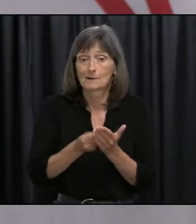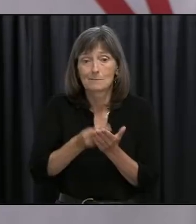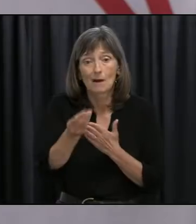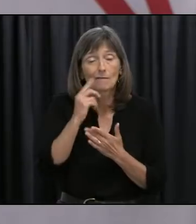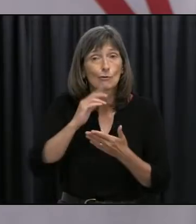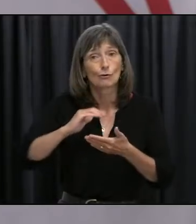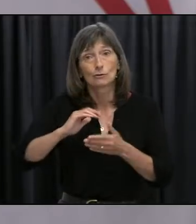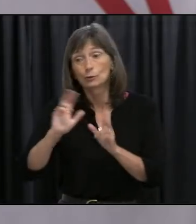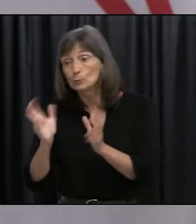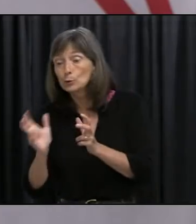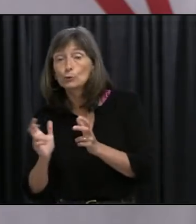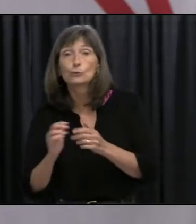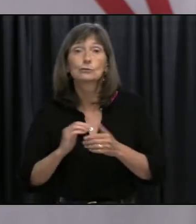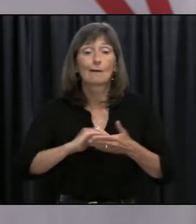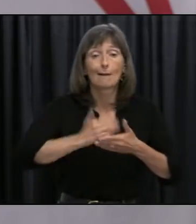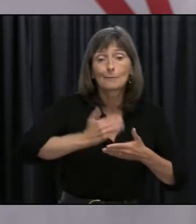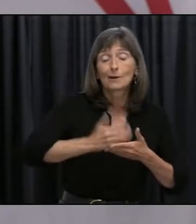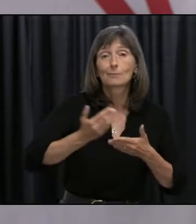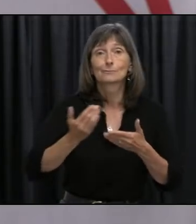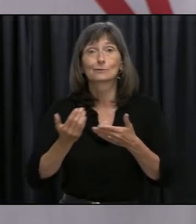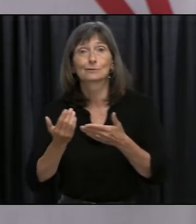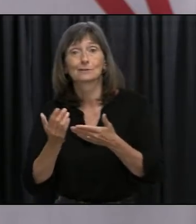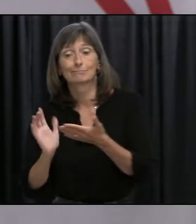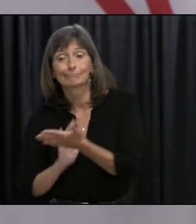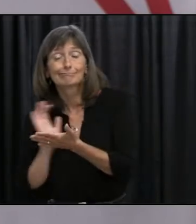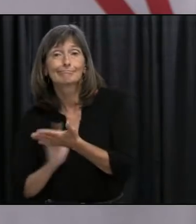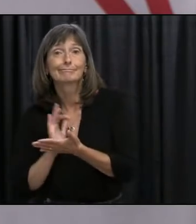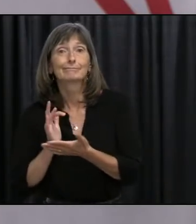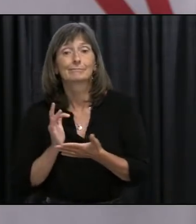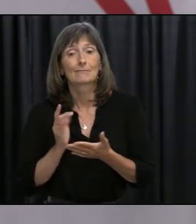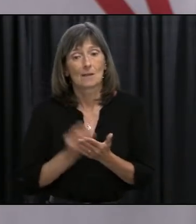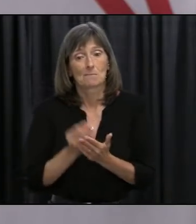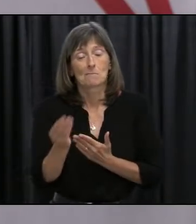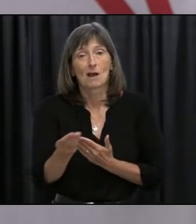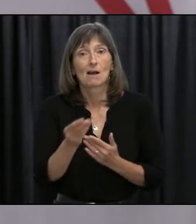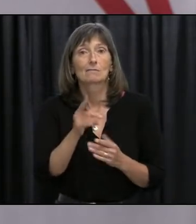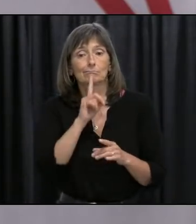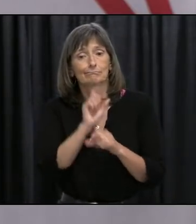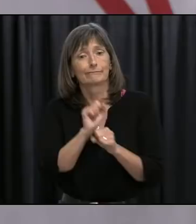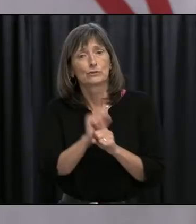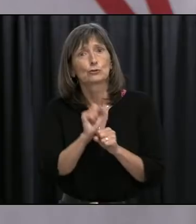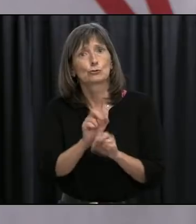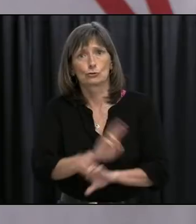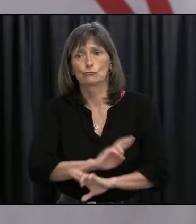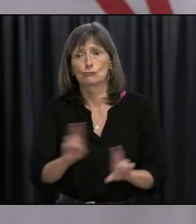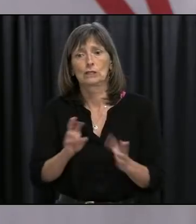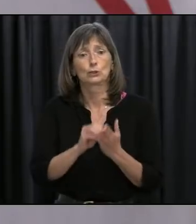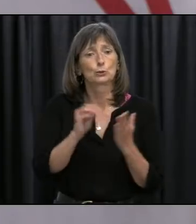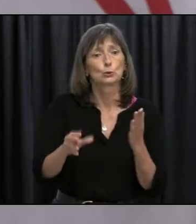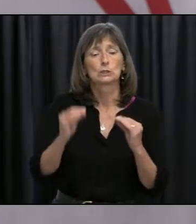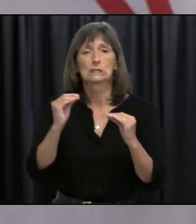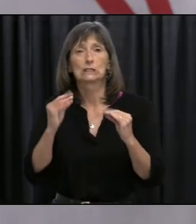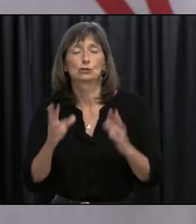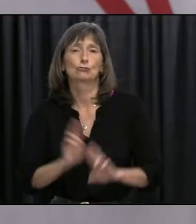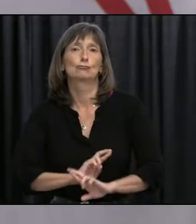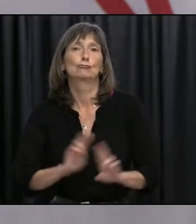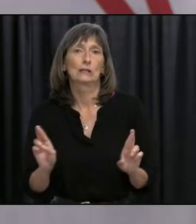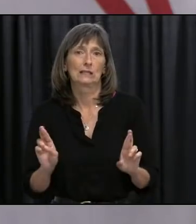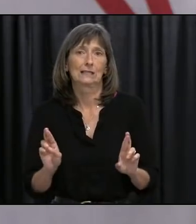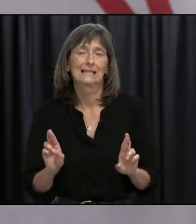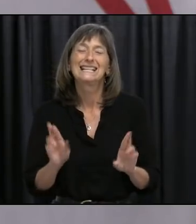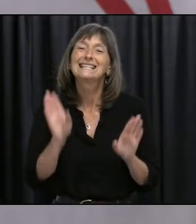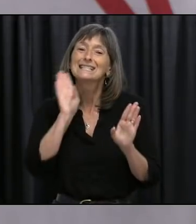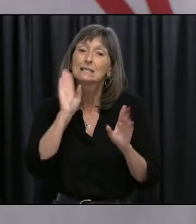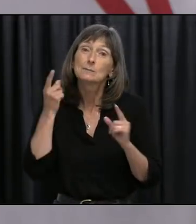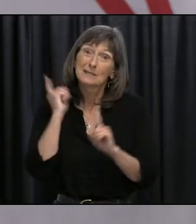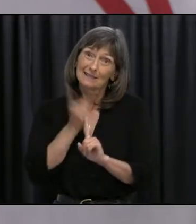5,000 teachers and some 37 children within our students within the K-12 system, the grades 7 to 12,